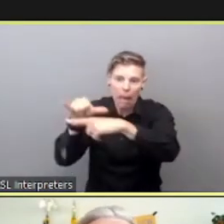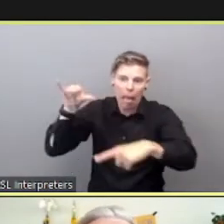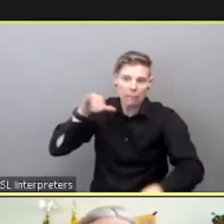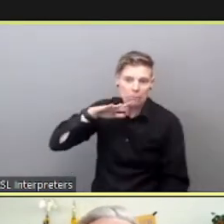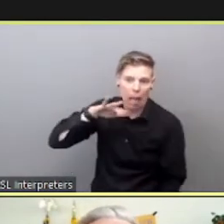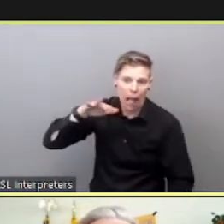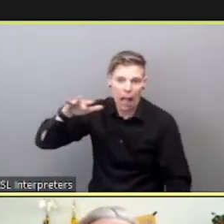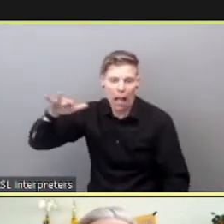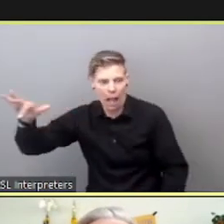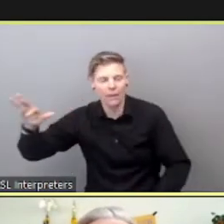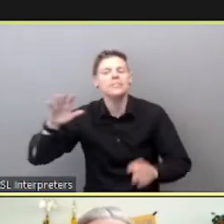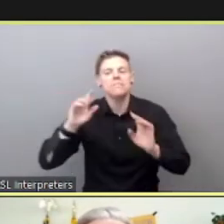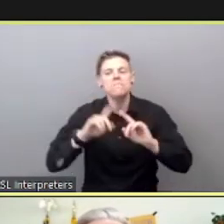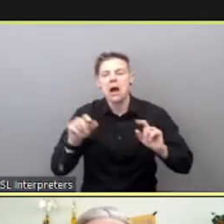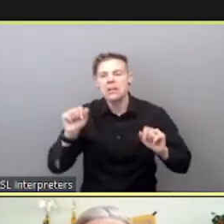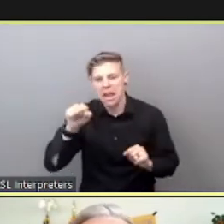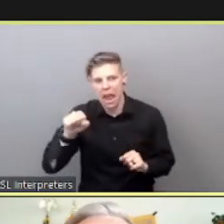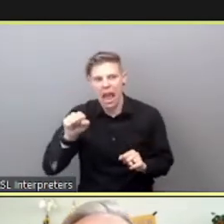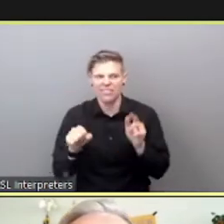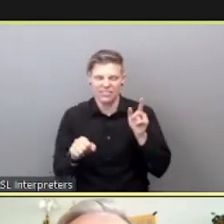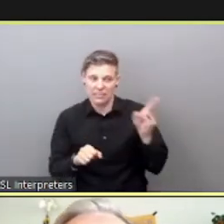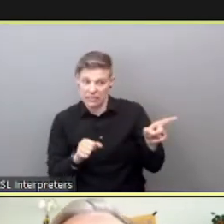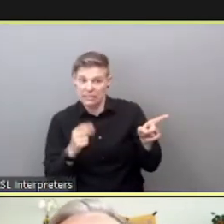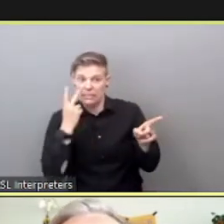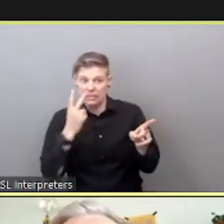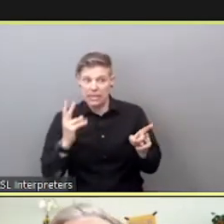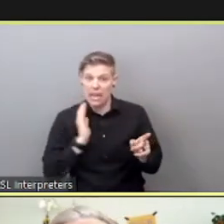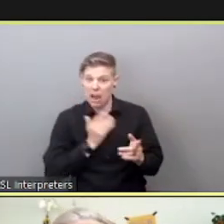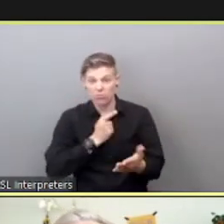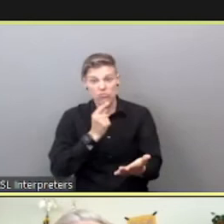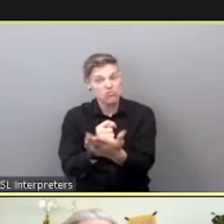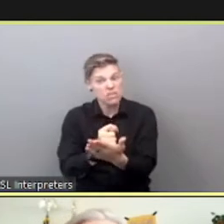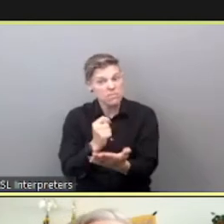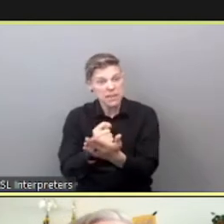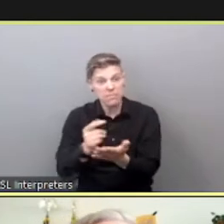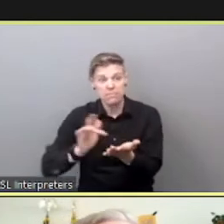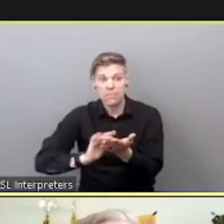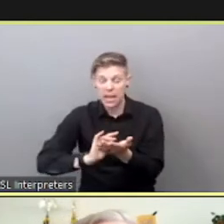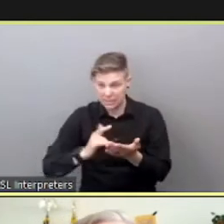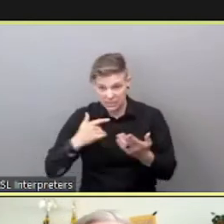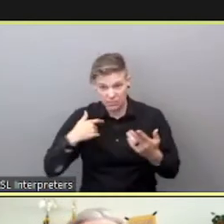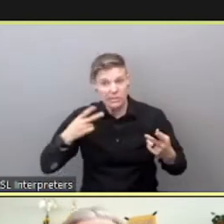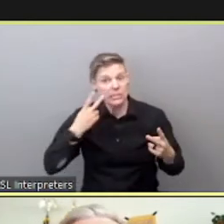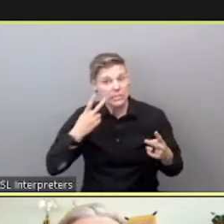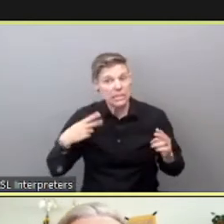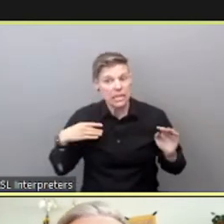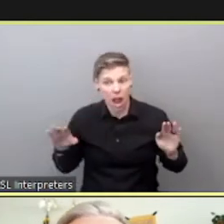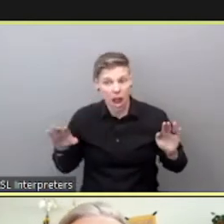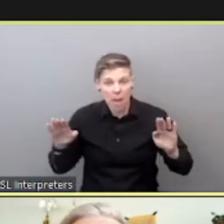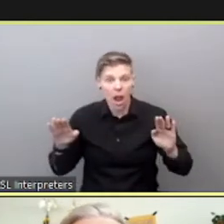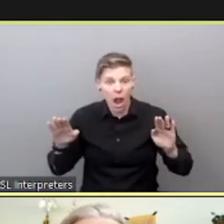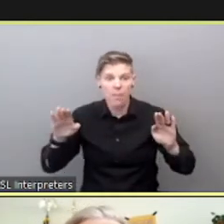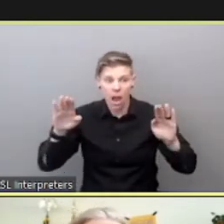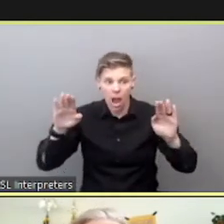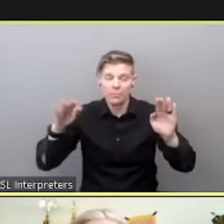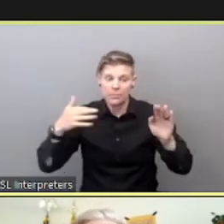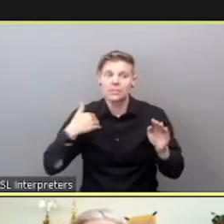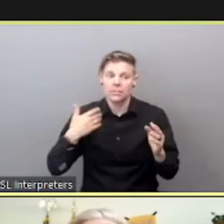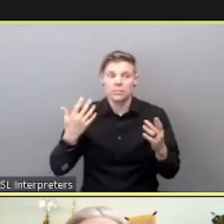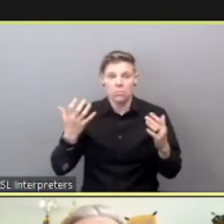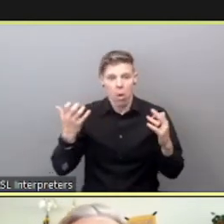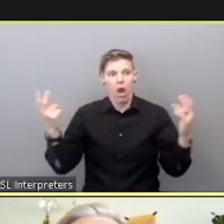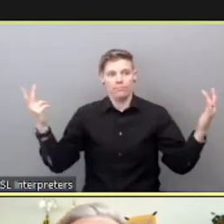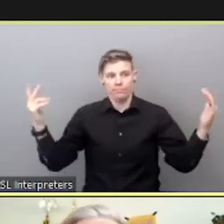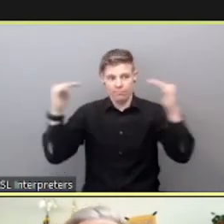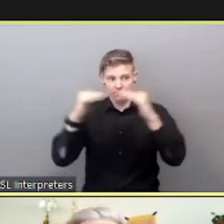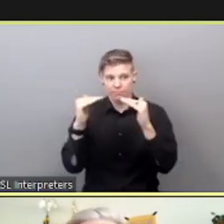see we're keeping up treatments. I would like to see those treatments higher. I'd like to see every person with symptoms who's